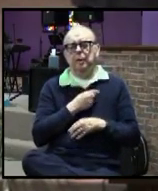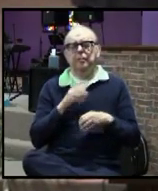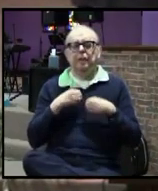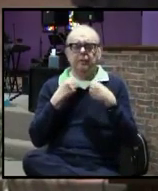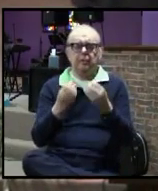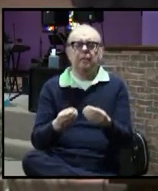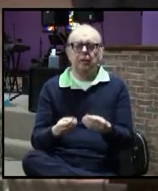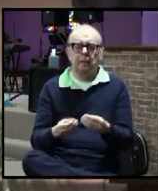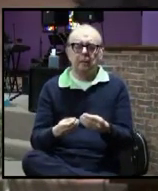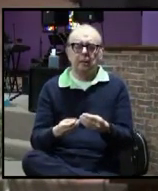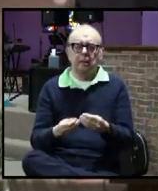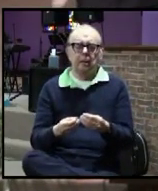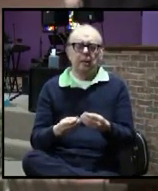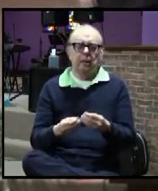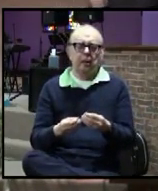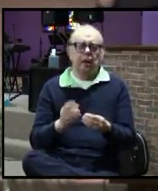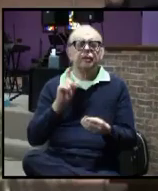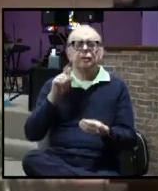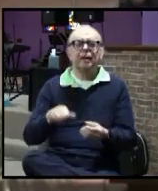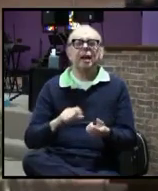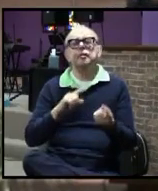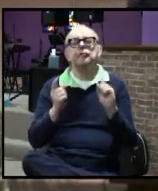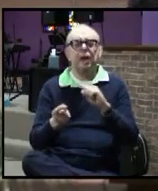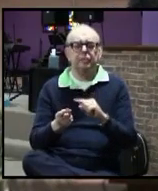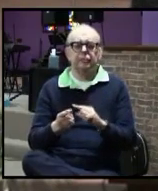to offer you in forgiveness, and that you can change.